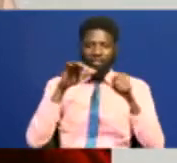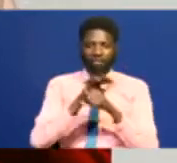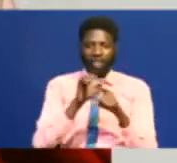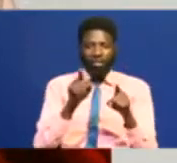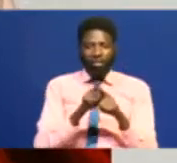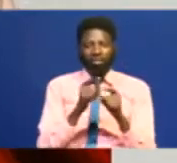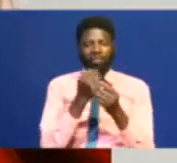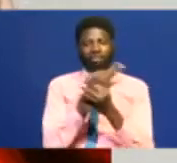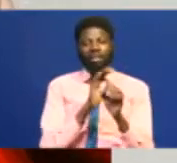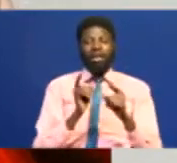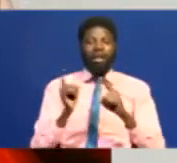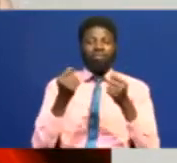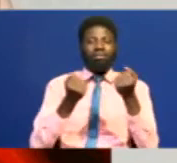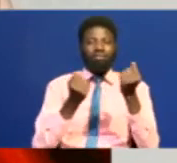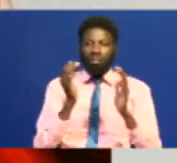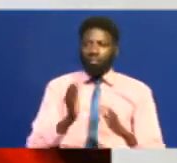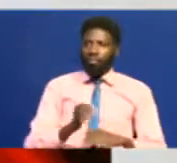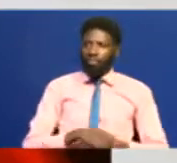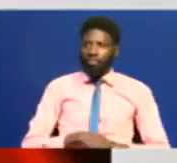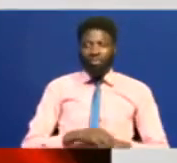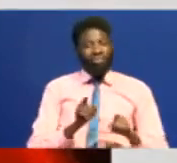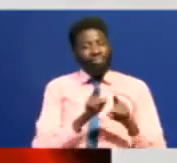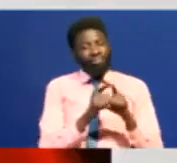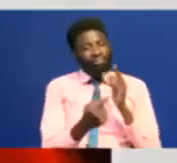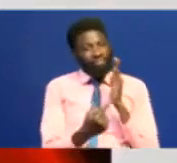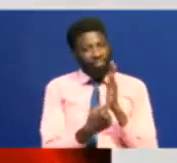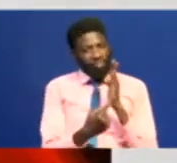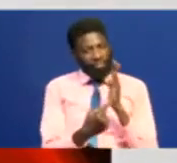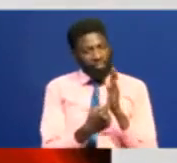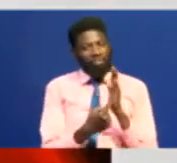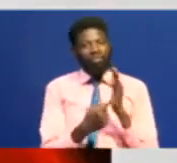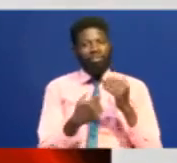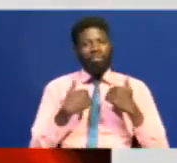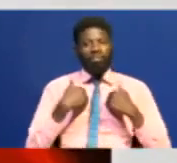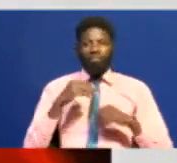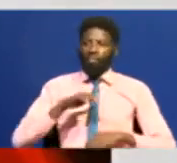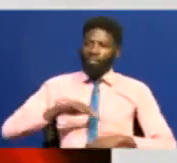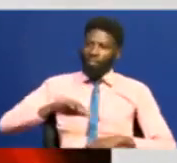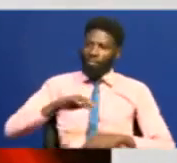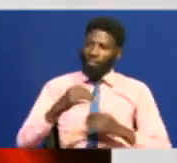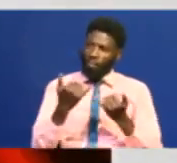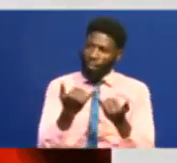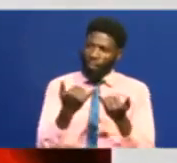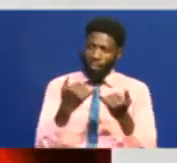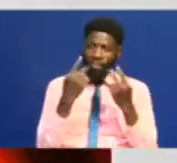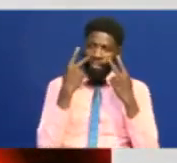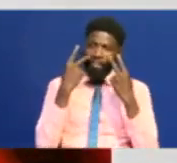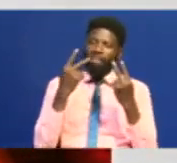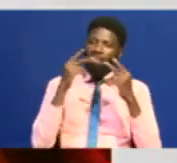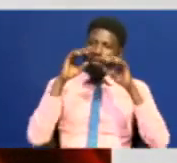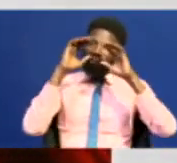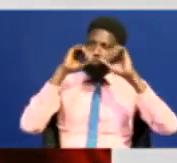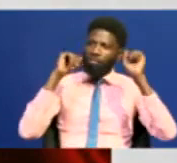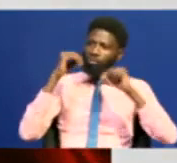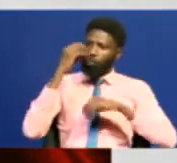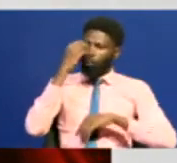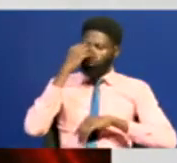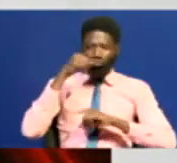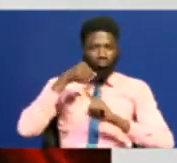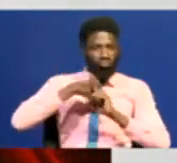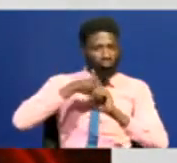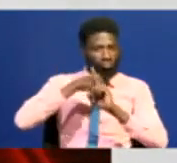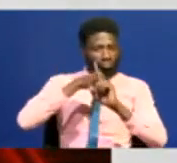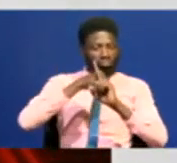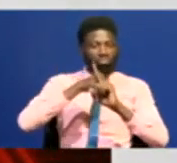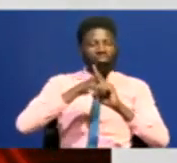drivers. And of course, with the technological advancements of this era, we have seen President William Ruto championing for